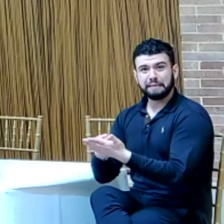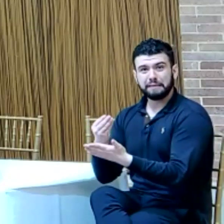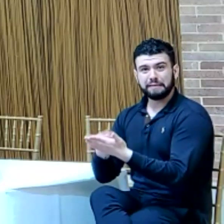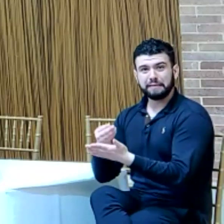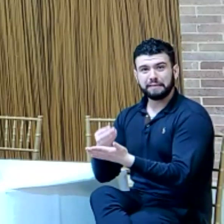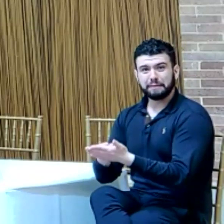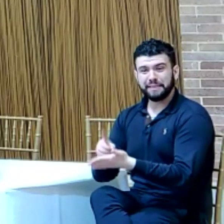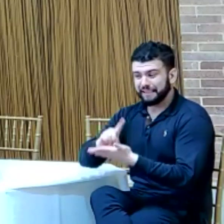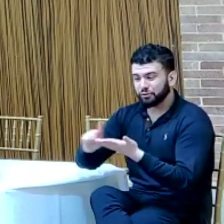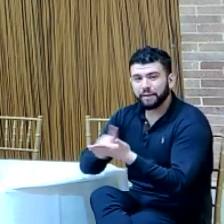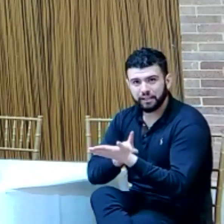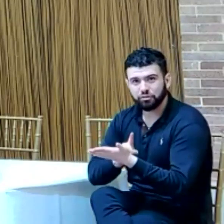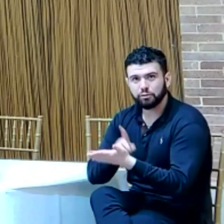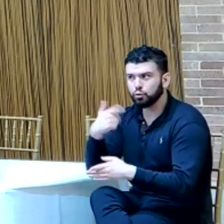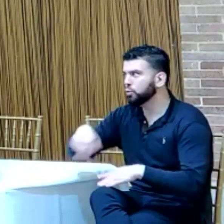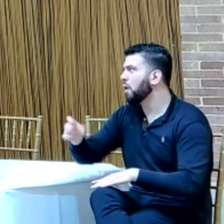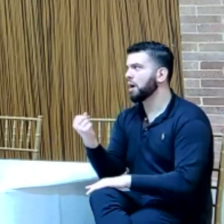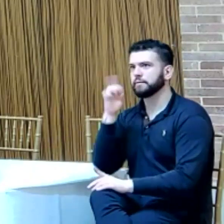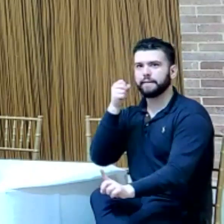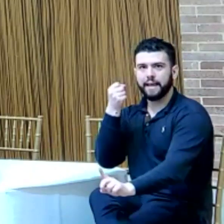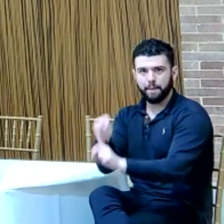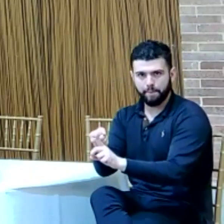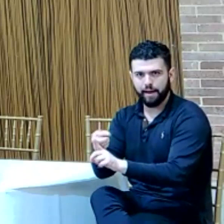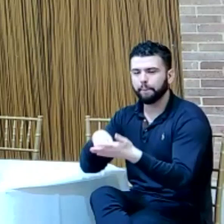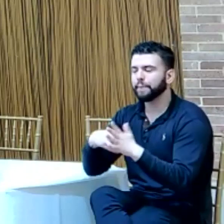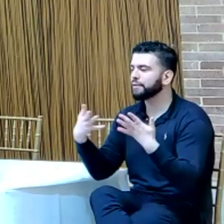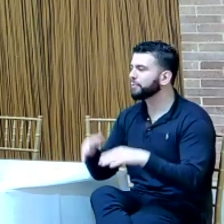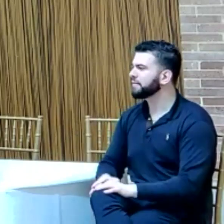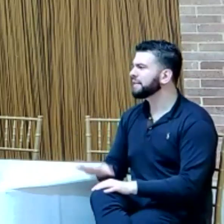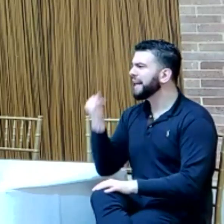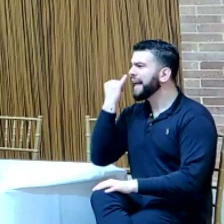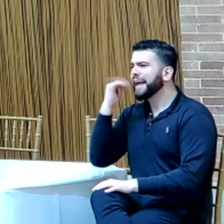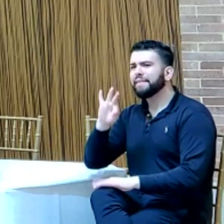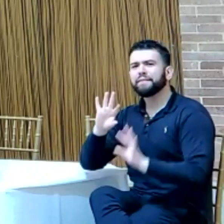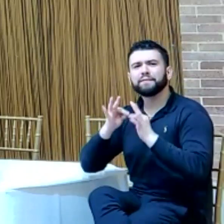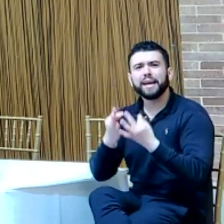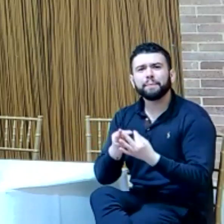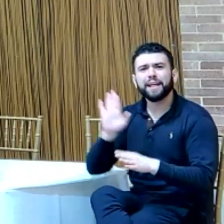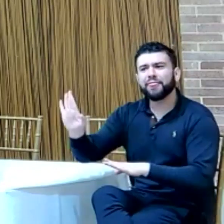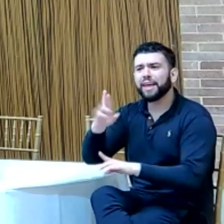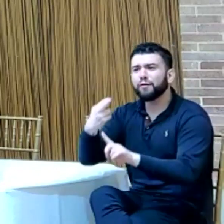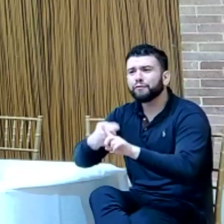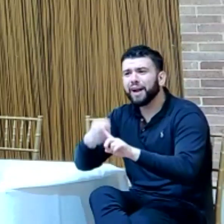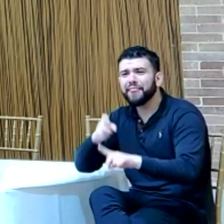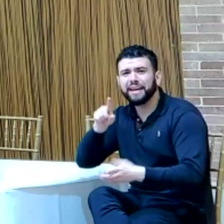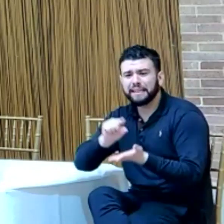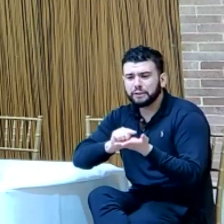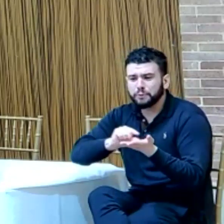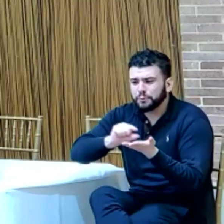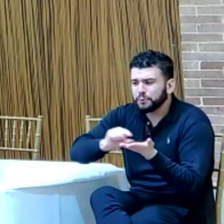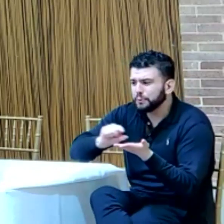discrimination right so when a family wants to pay their rent partially or in full by their Federal housing Choice